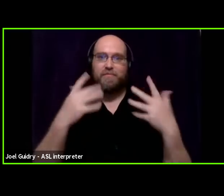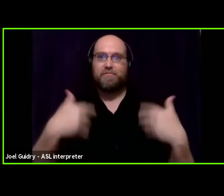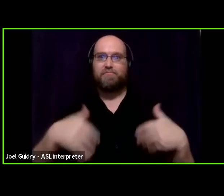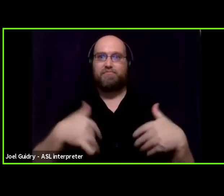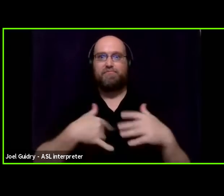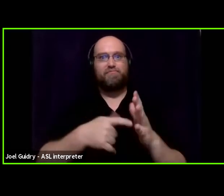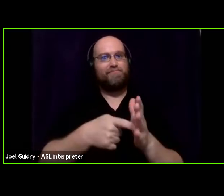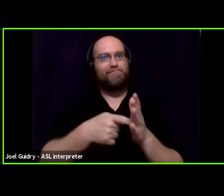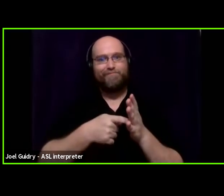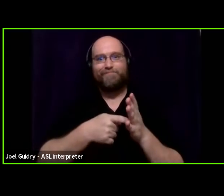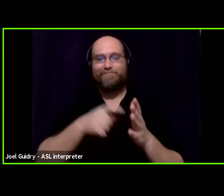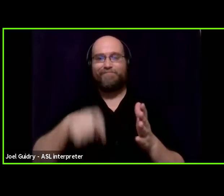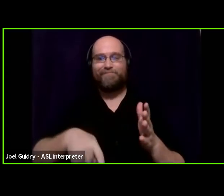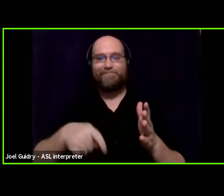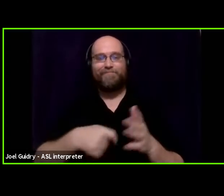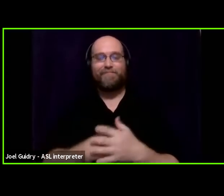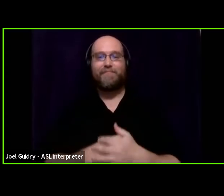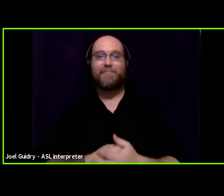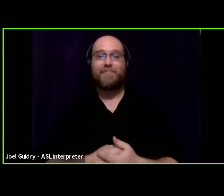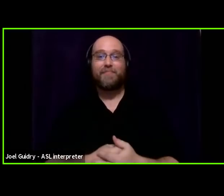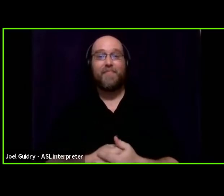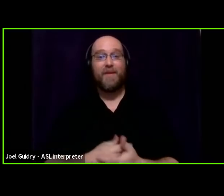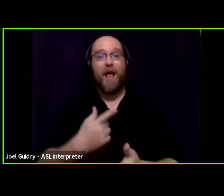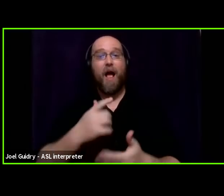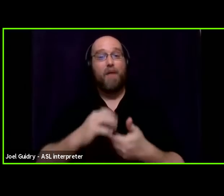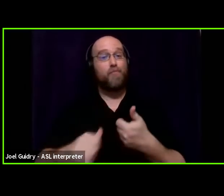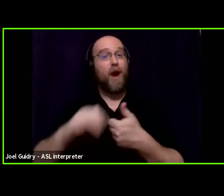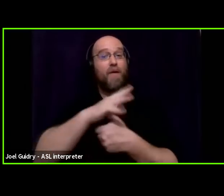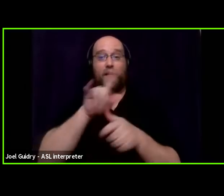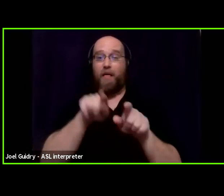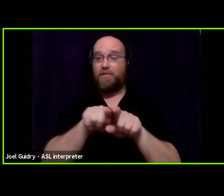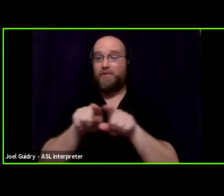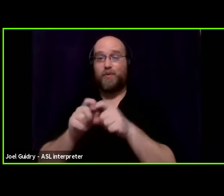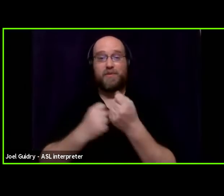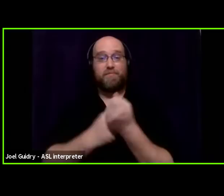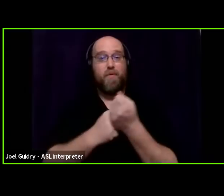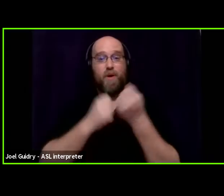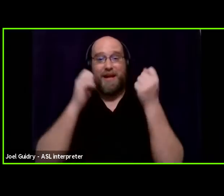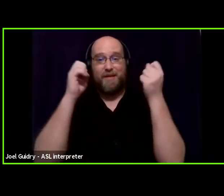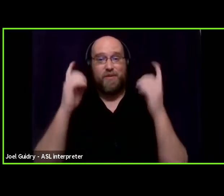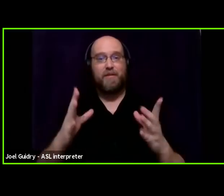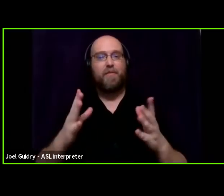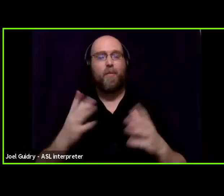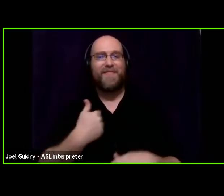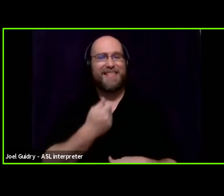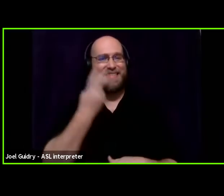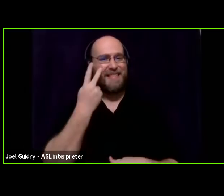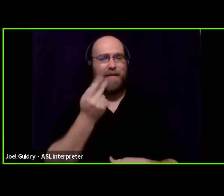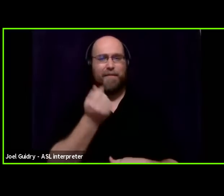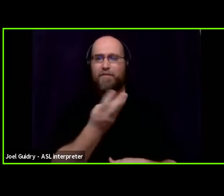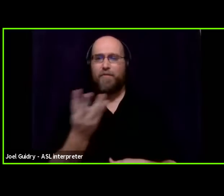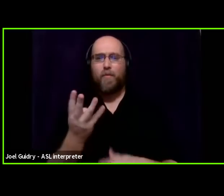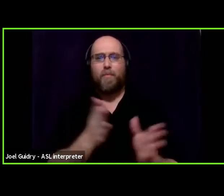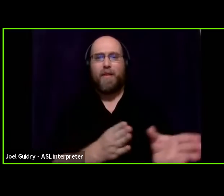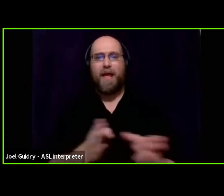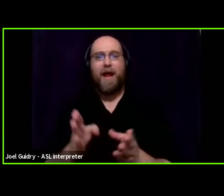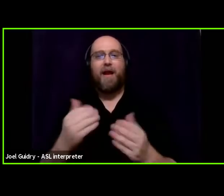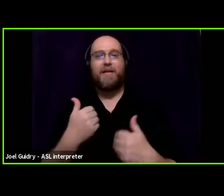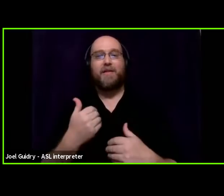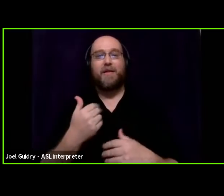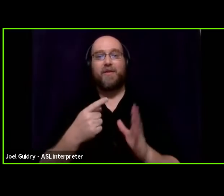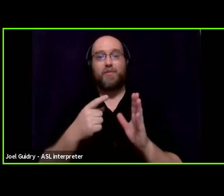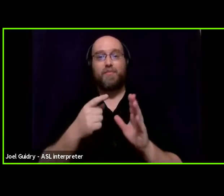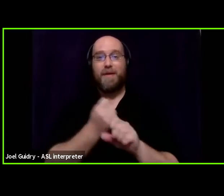priority support for educators. We've seen very few plans yet that ensure that our members are going to receive the training that they